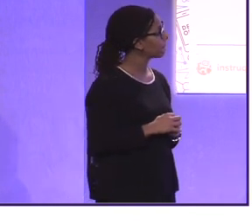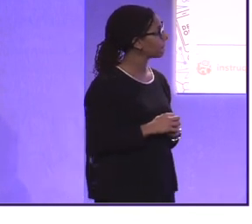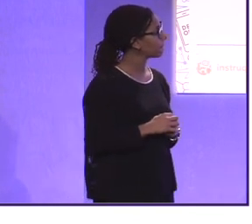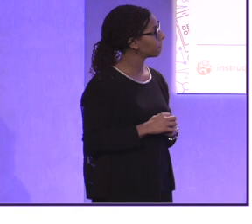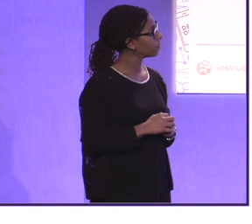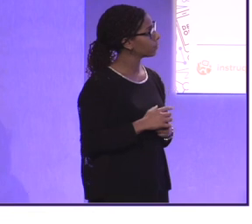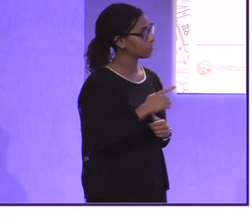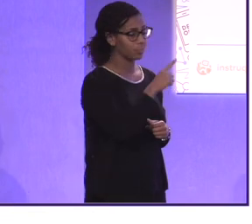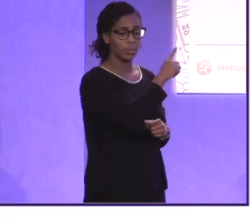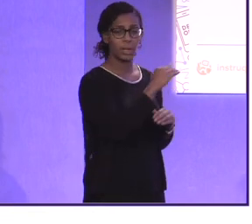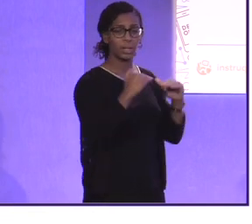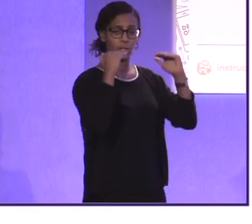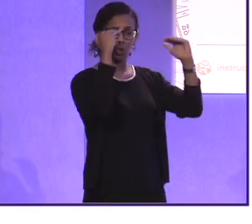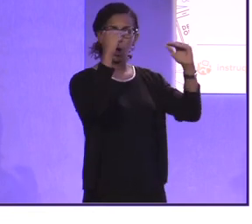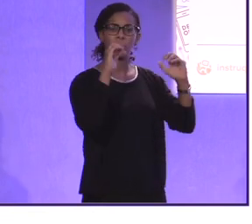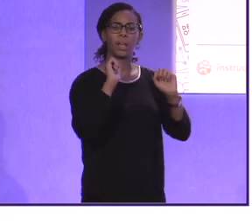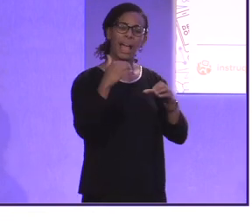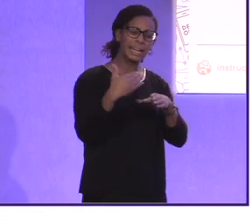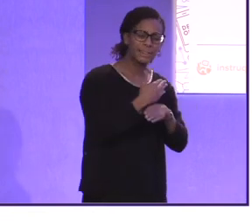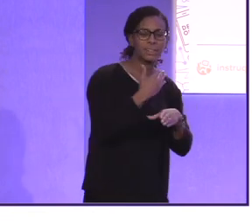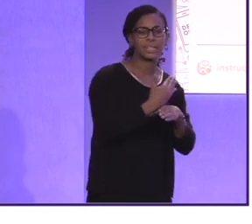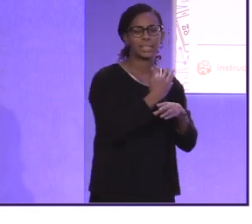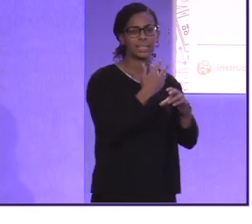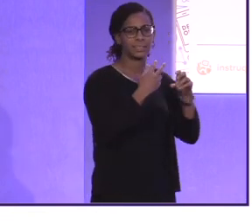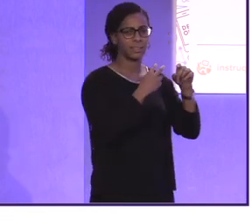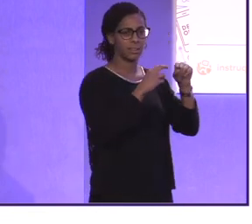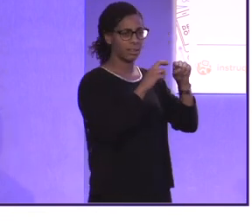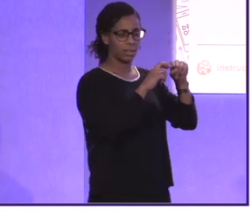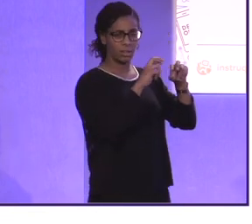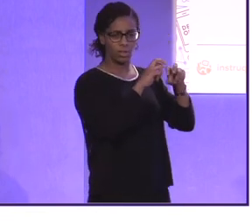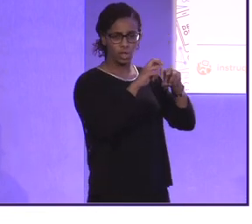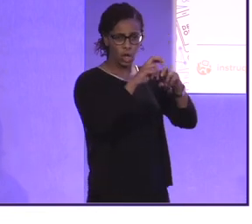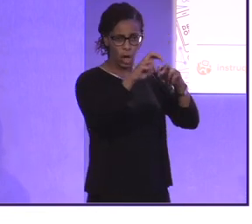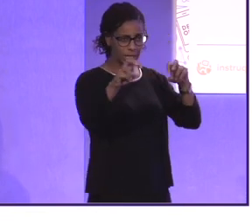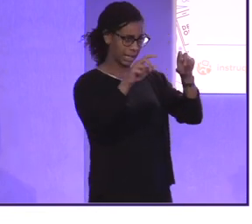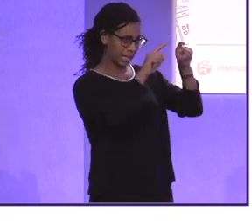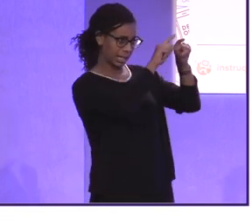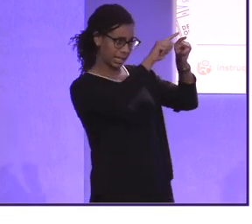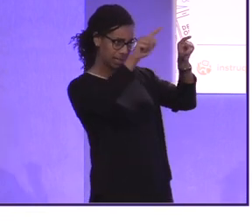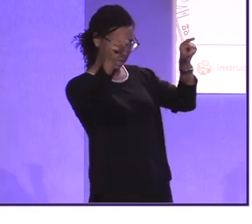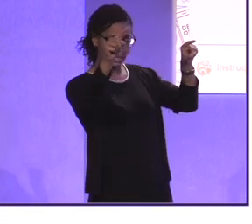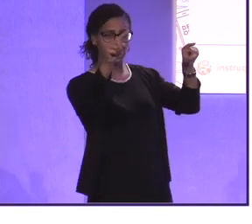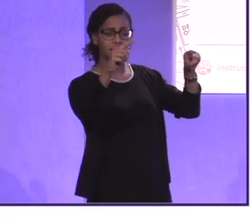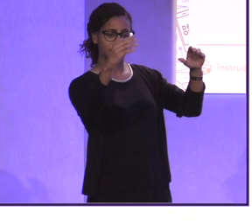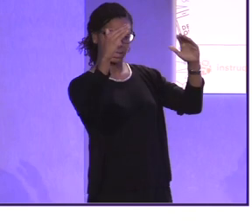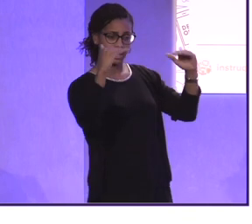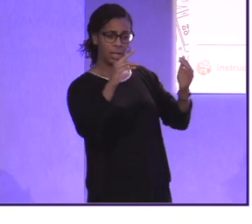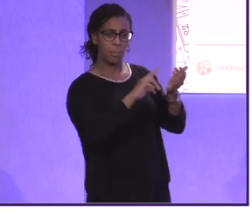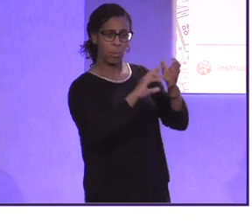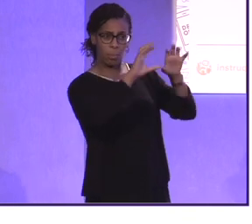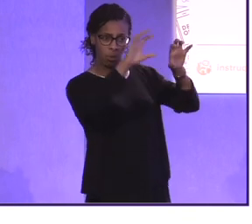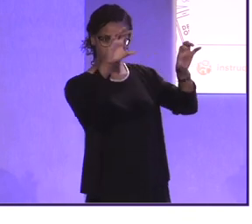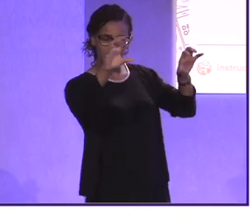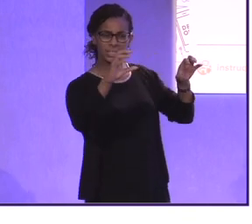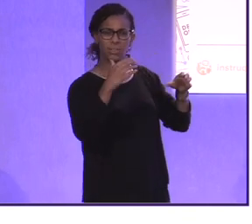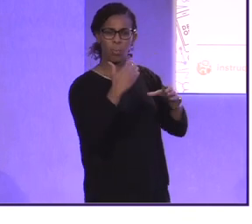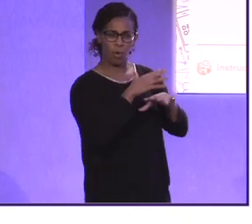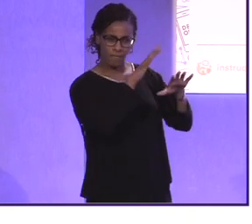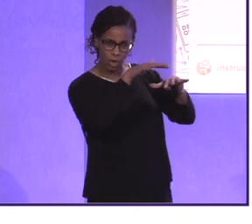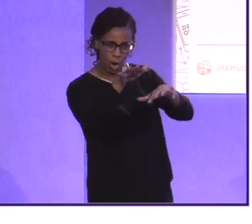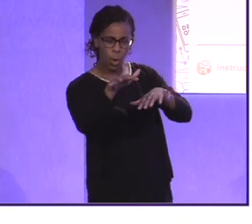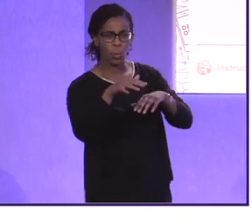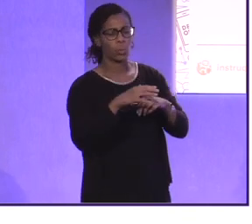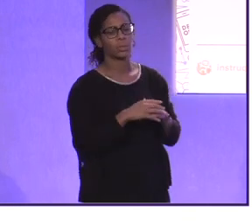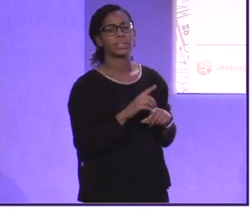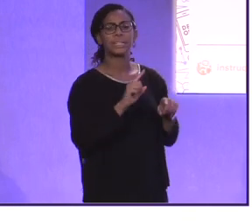or your journey. Below, where it says workflow in with the blue boxes, you have the detailed steps of the various phases. So you'd